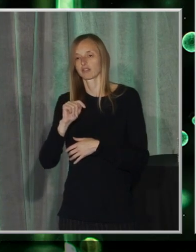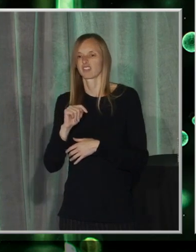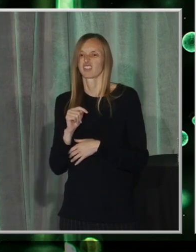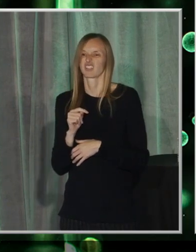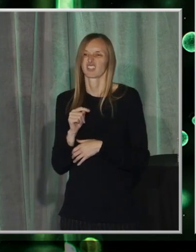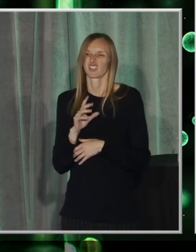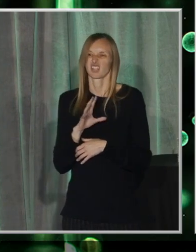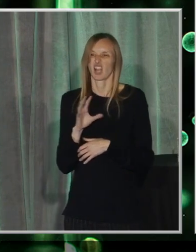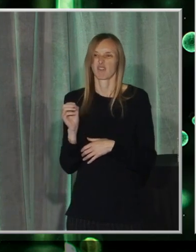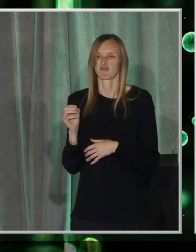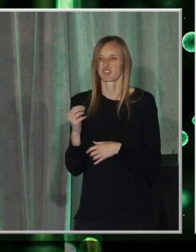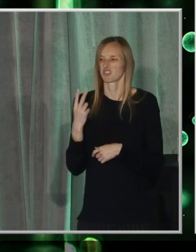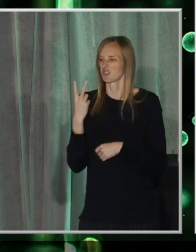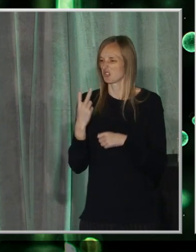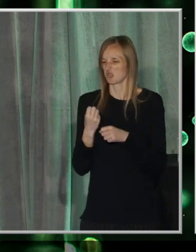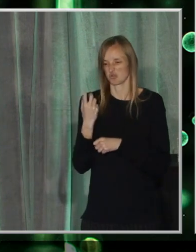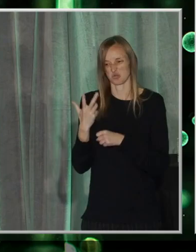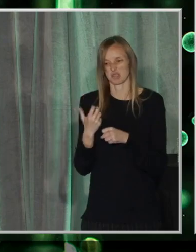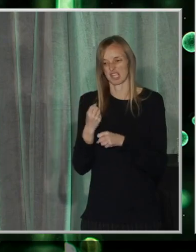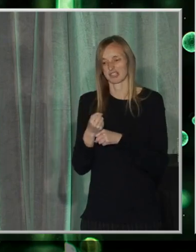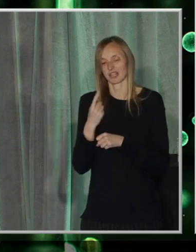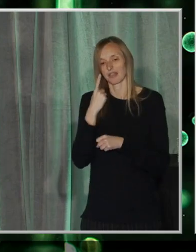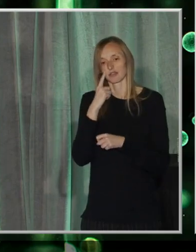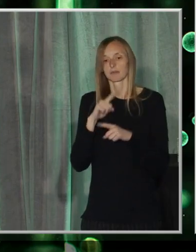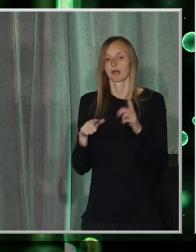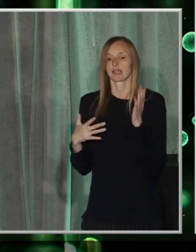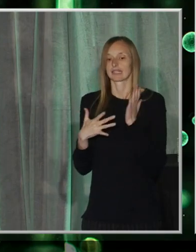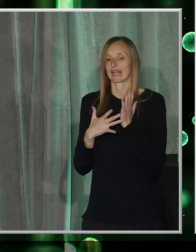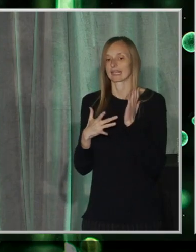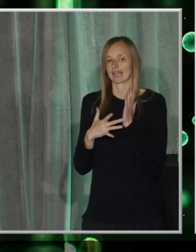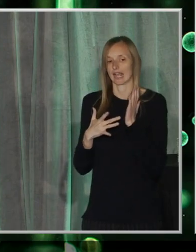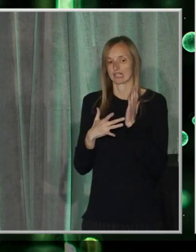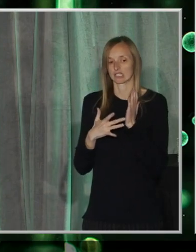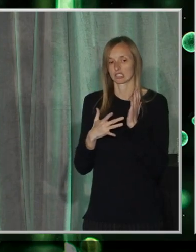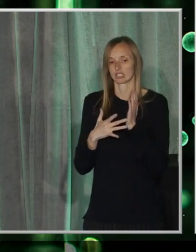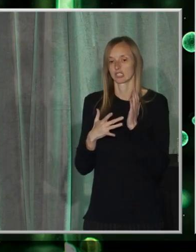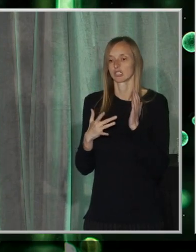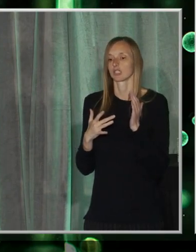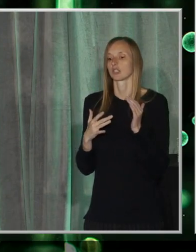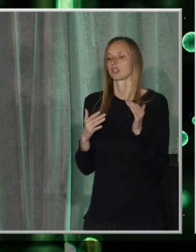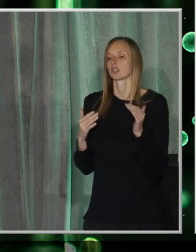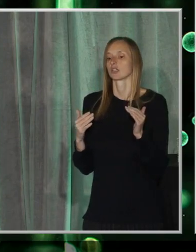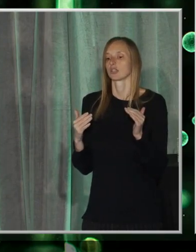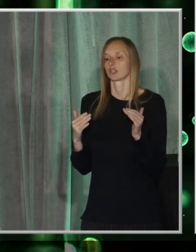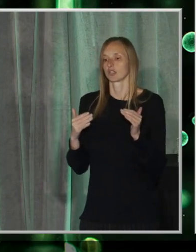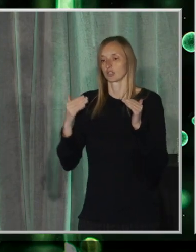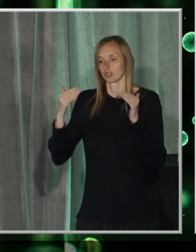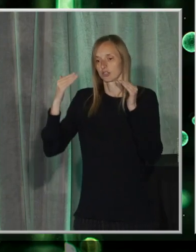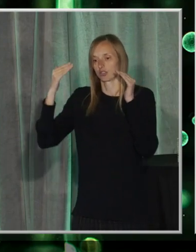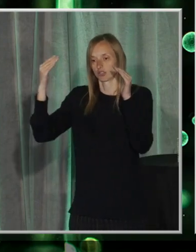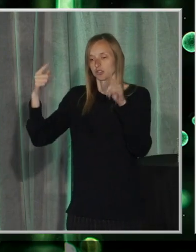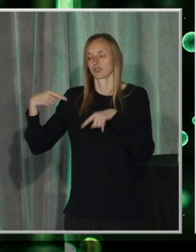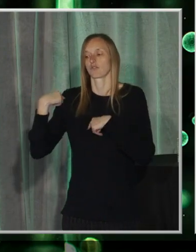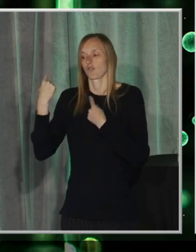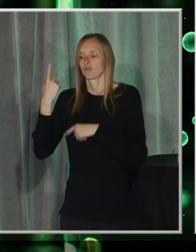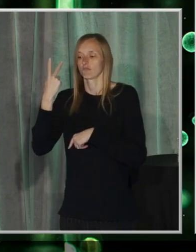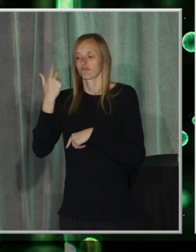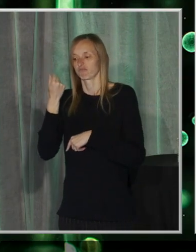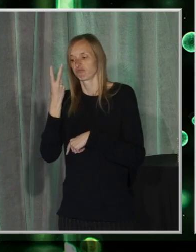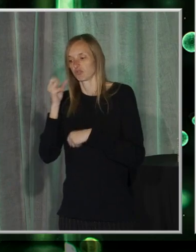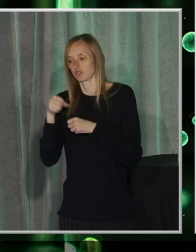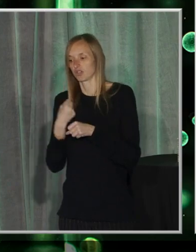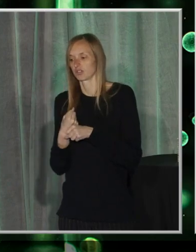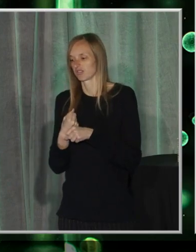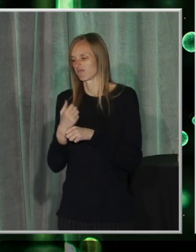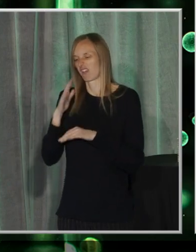long, I think two, 3 years. But the technology has kind of advanced over the past couple years, like from at